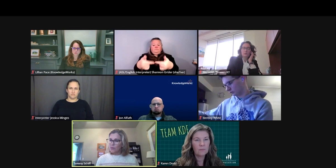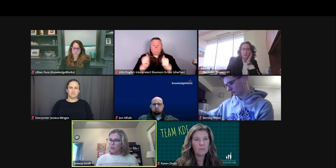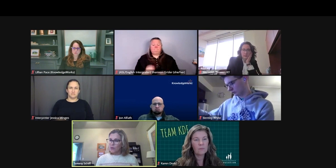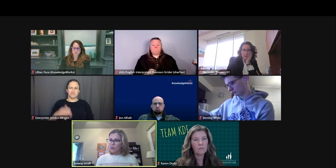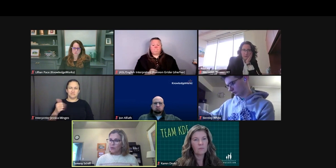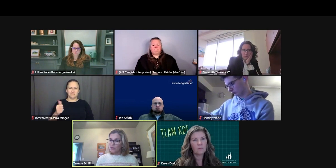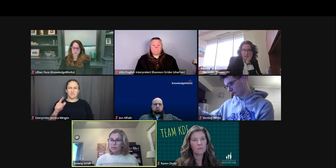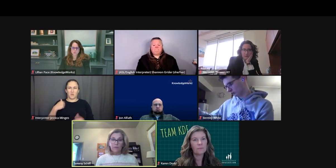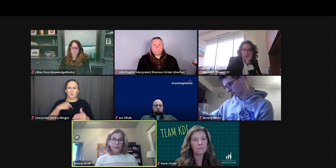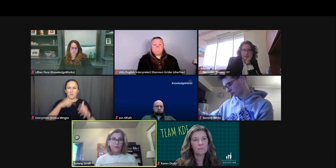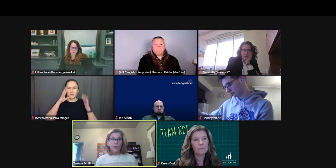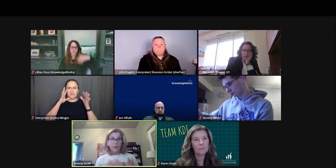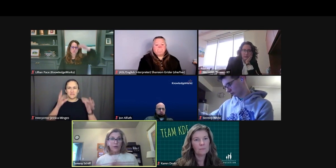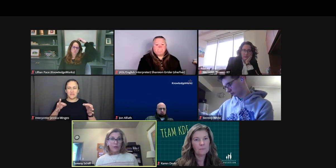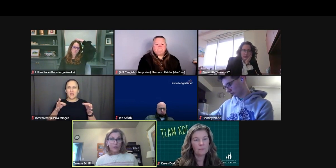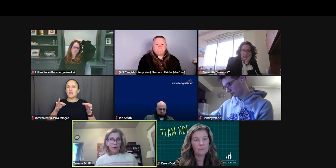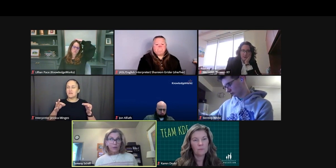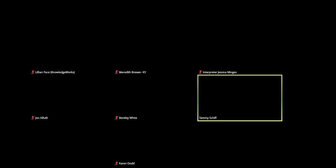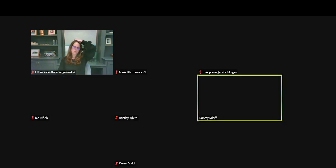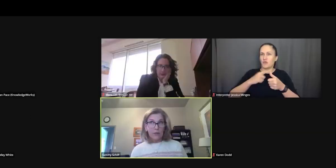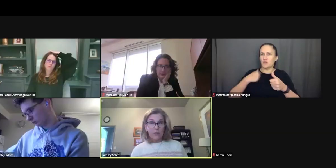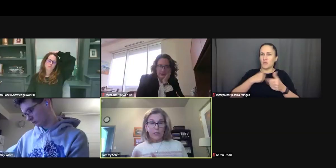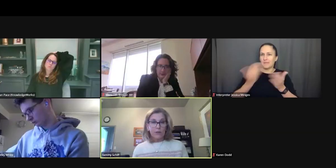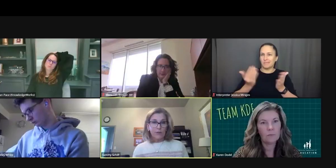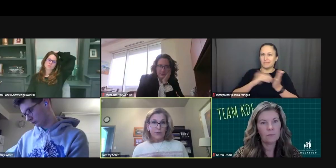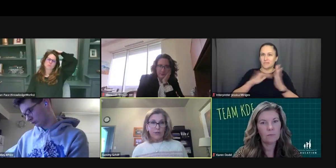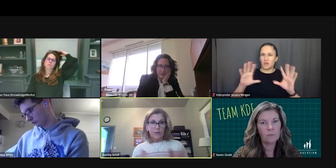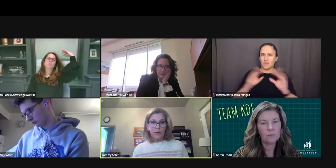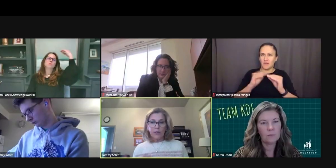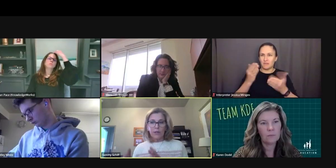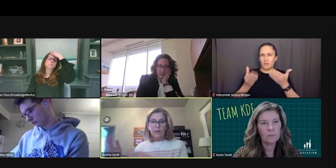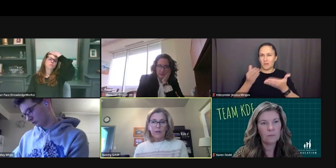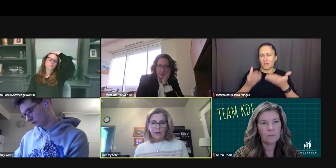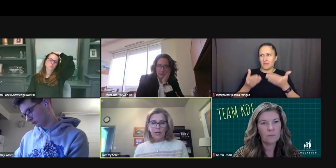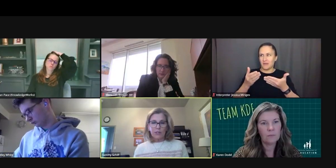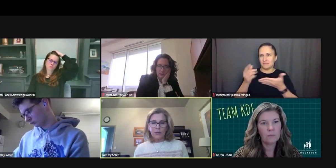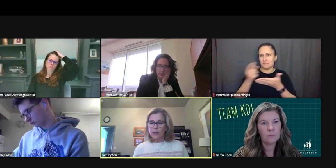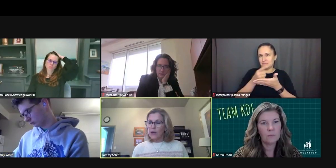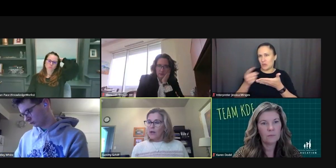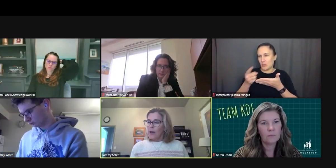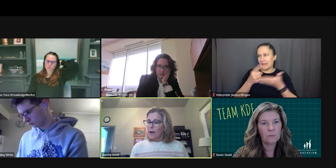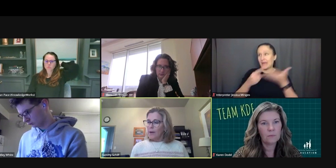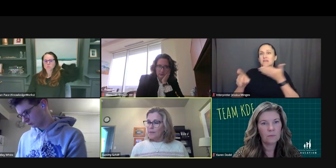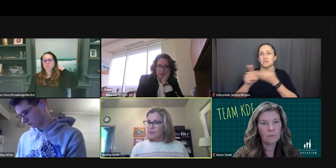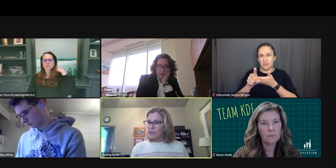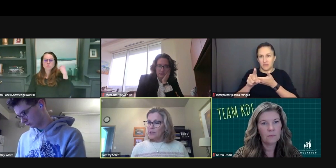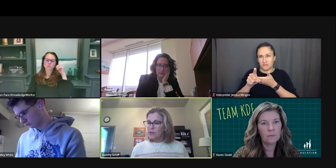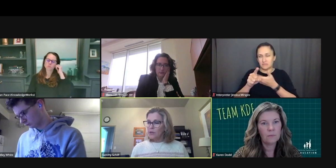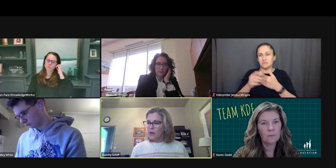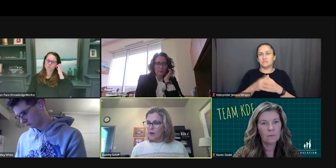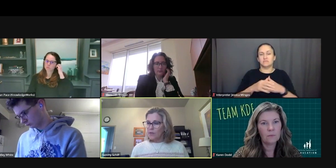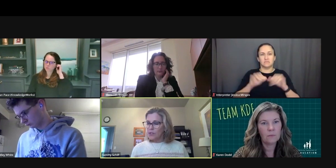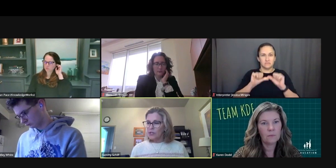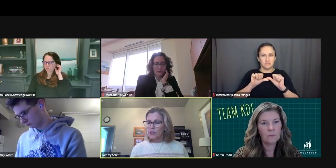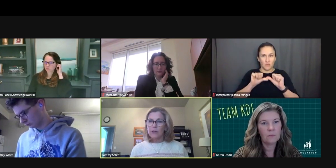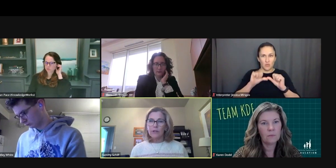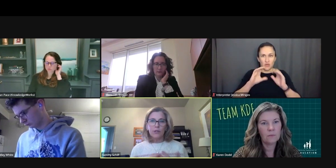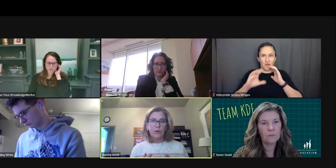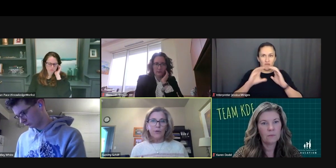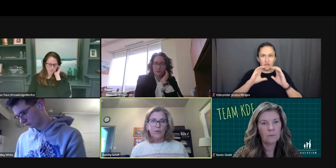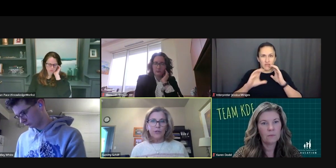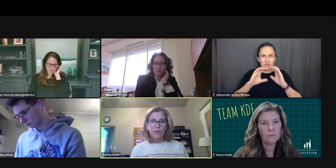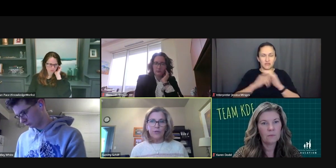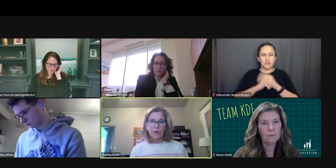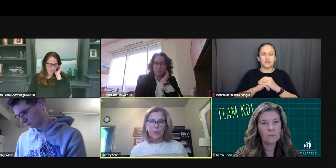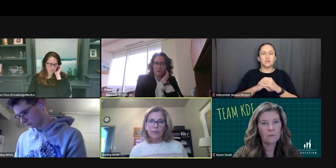was that we would, first of all, reconvene probably give it a week and next week to continue the conversation.